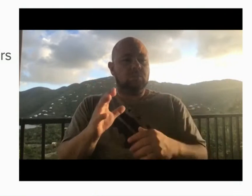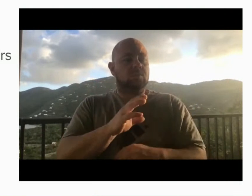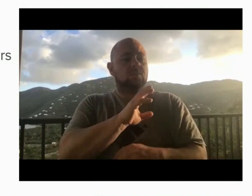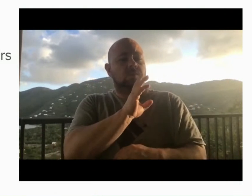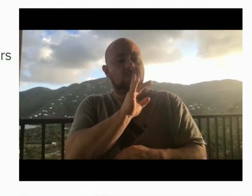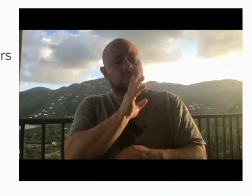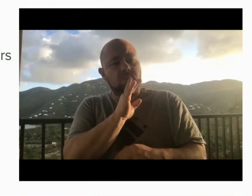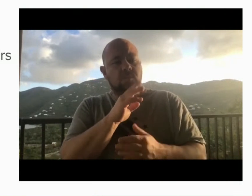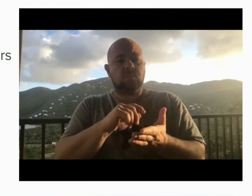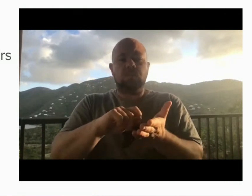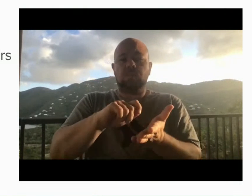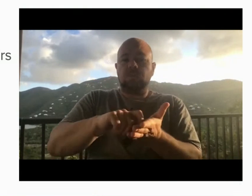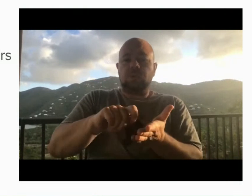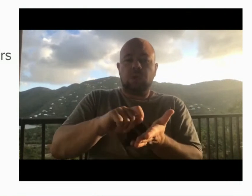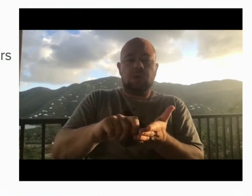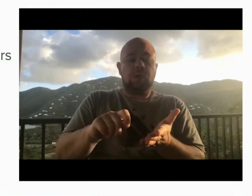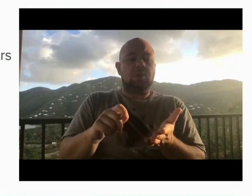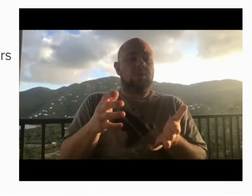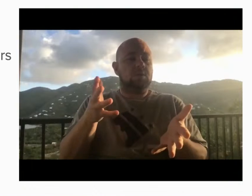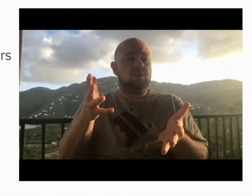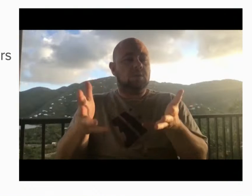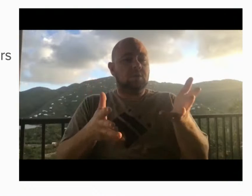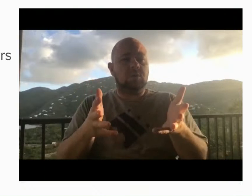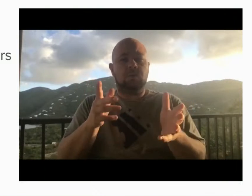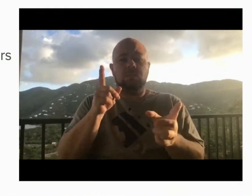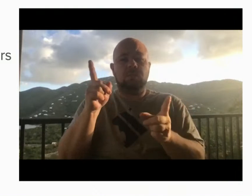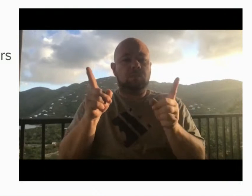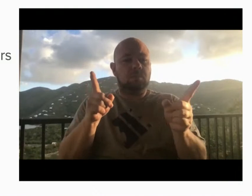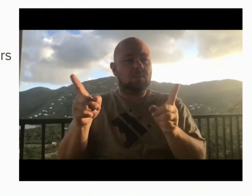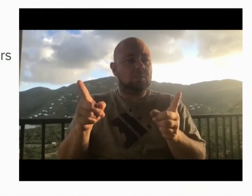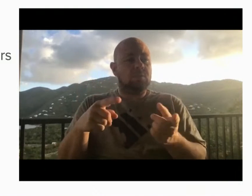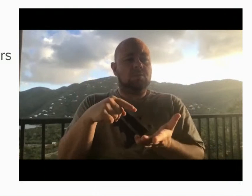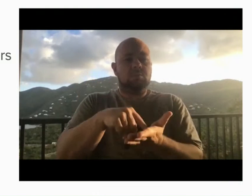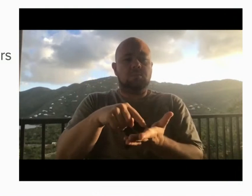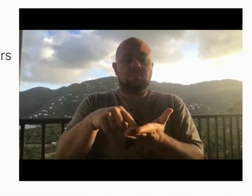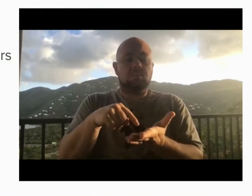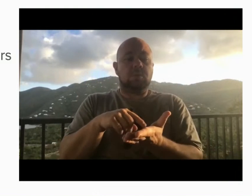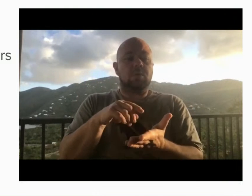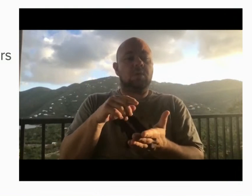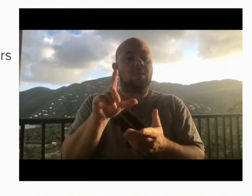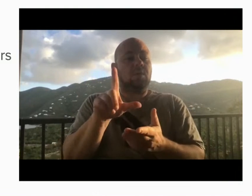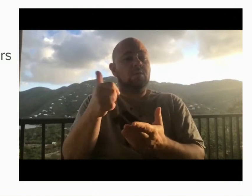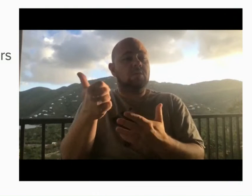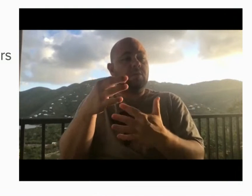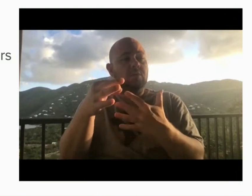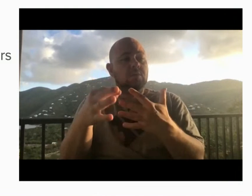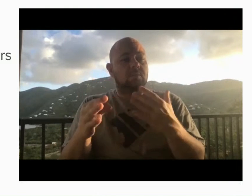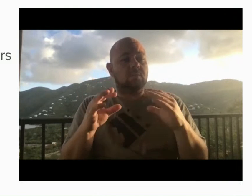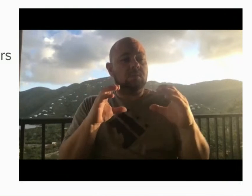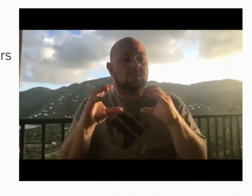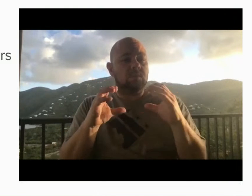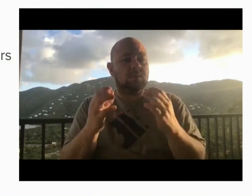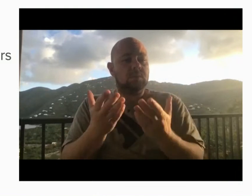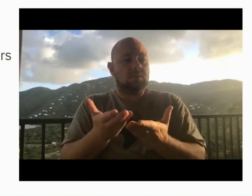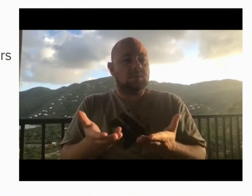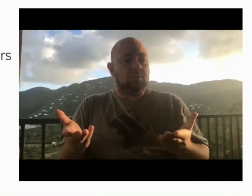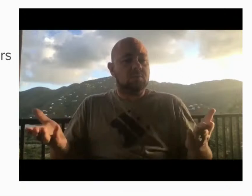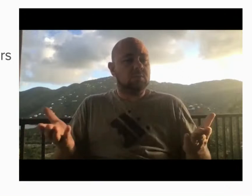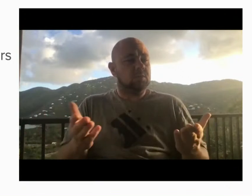express, whether it be signed, spoken, written, gestures, pointing, or any other mode of